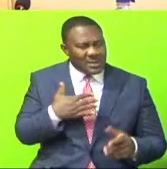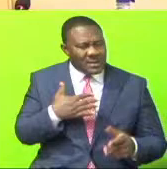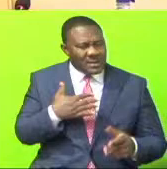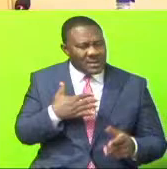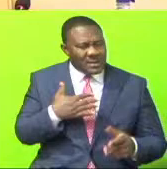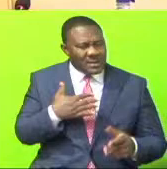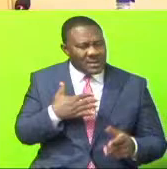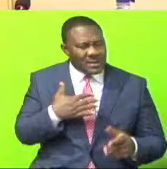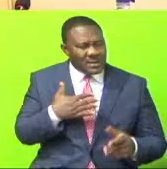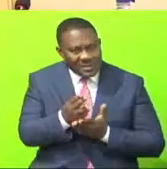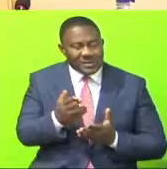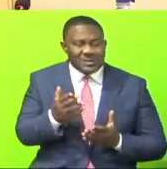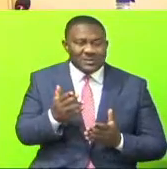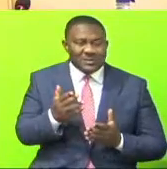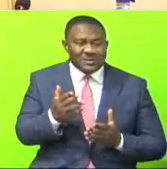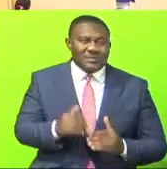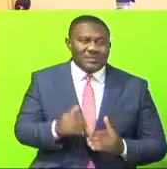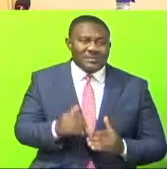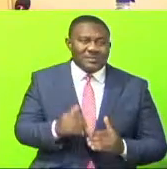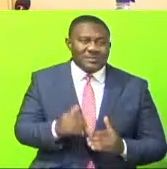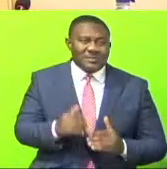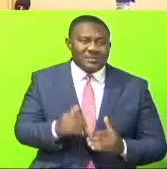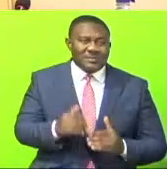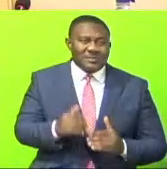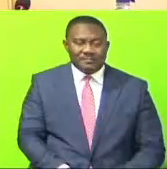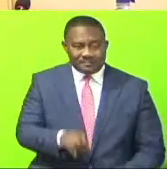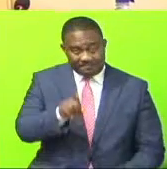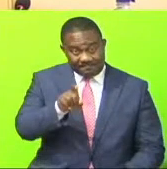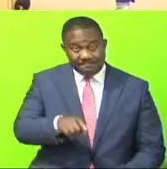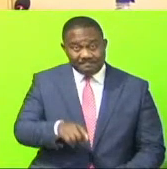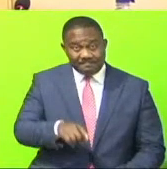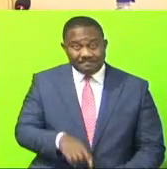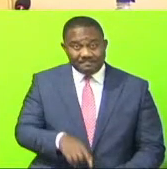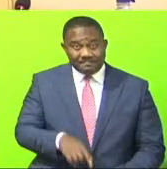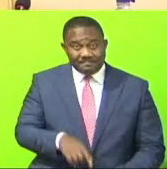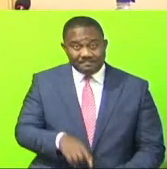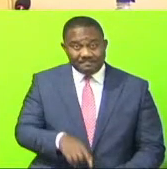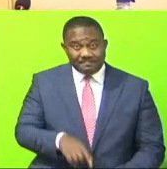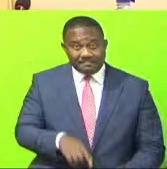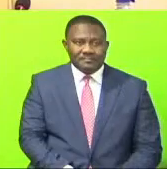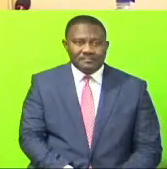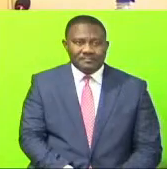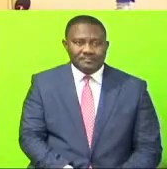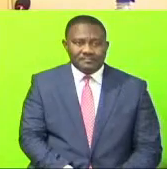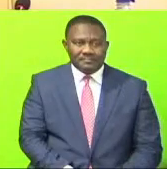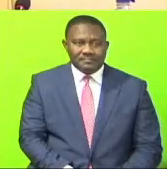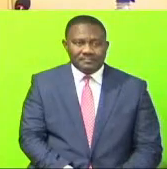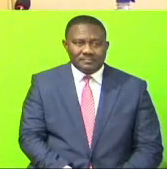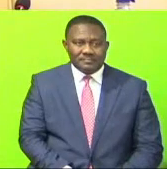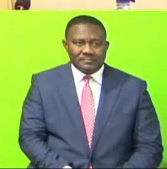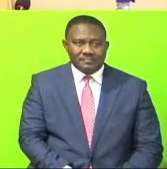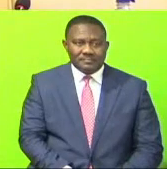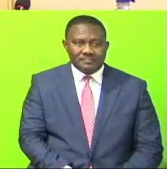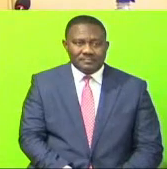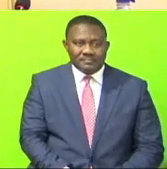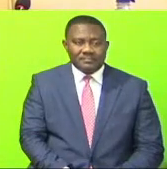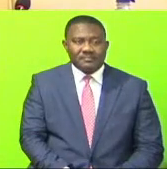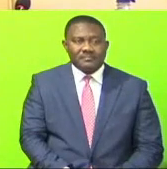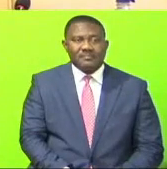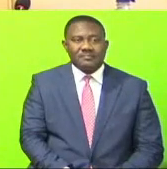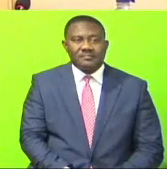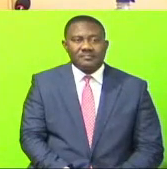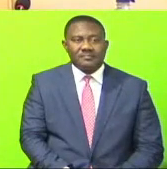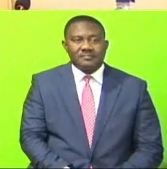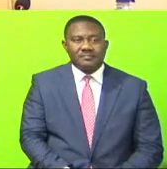uphold our various party constitutions. Mr. Speaker, it's under the marginal note, forfeiture of